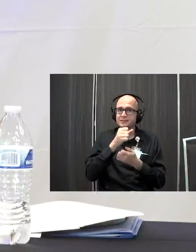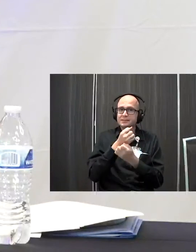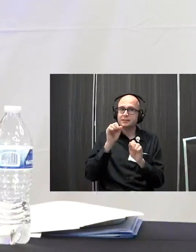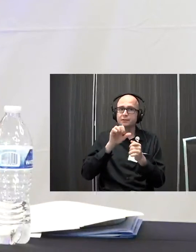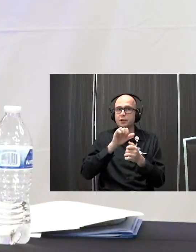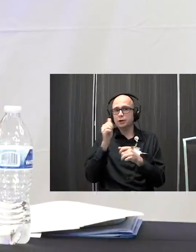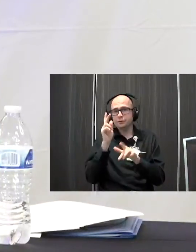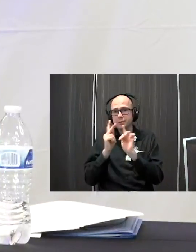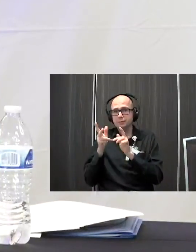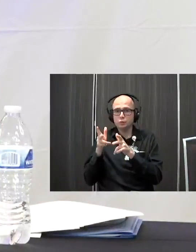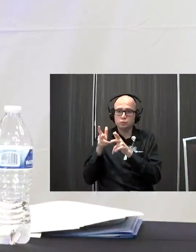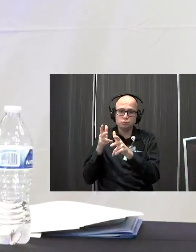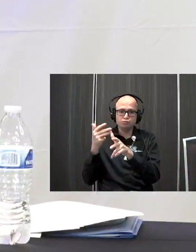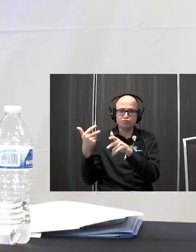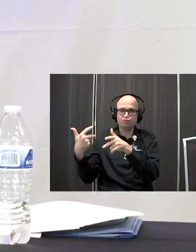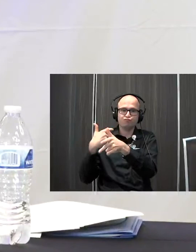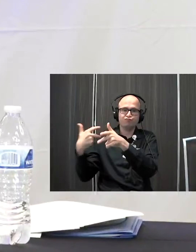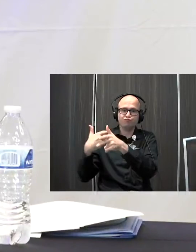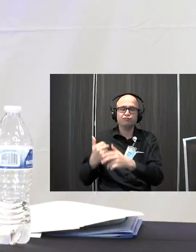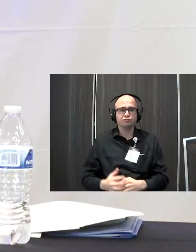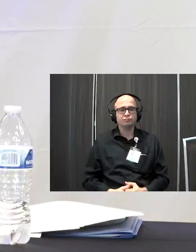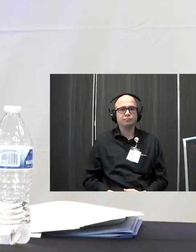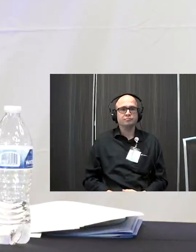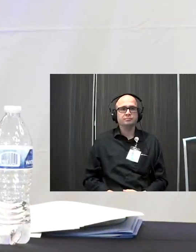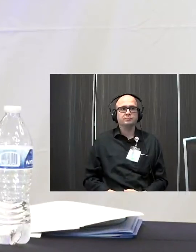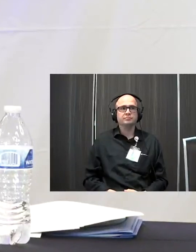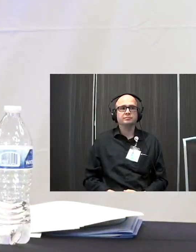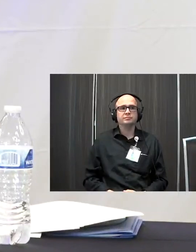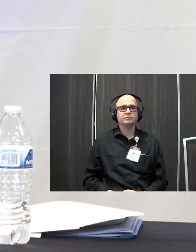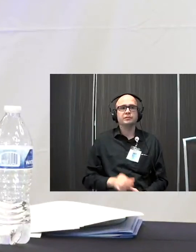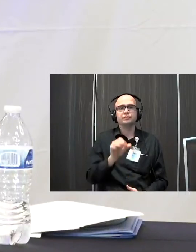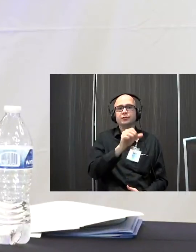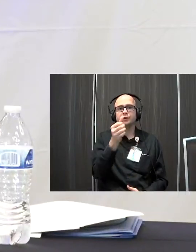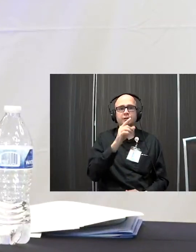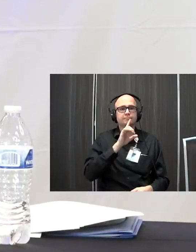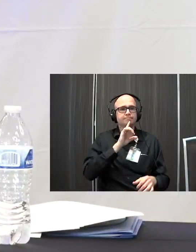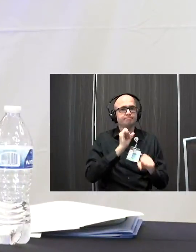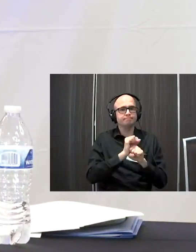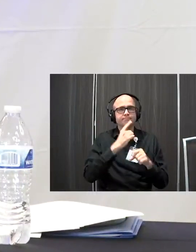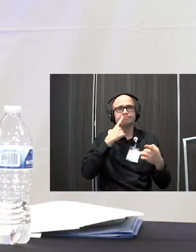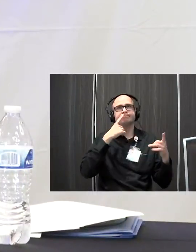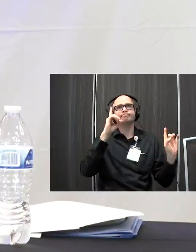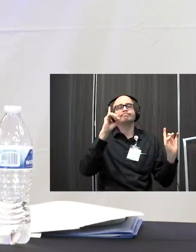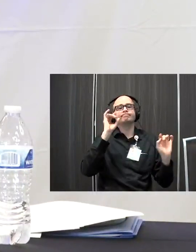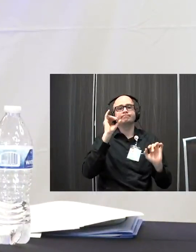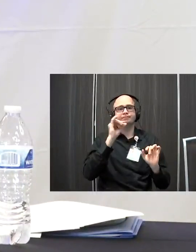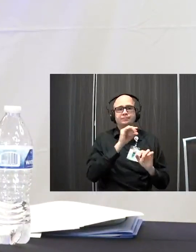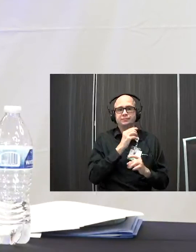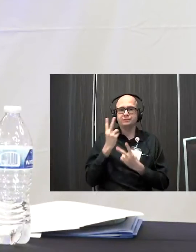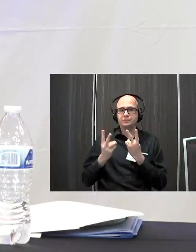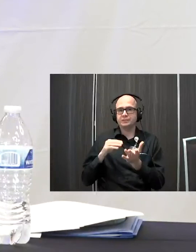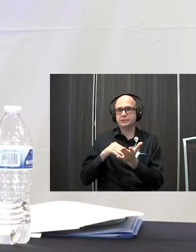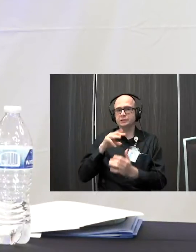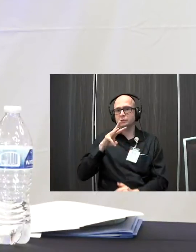was on the road when that was happening. So that was kind of another true aha moment. And we went back to Dr. Wiley, and I was